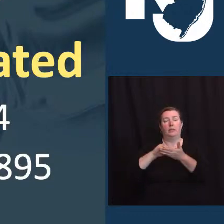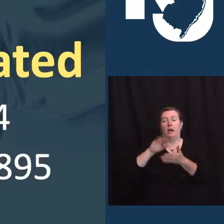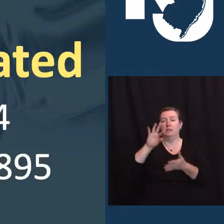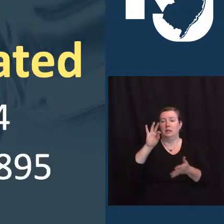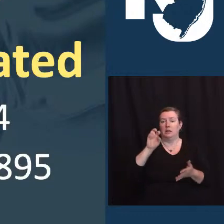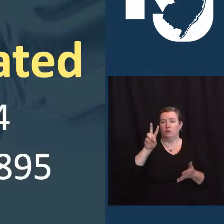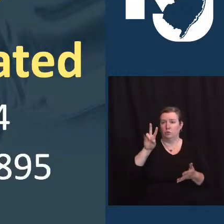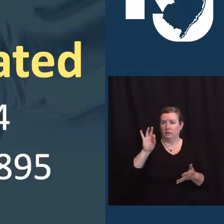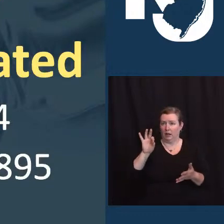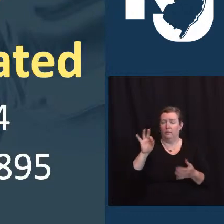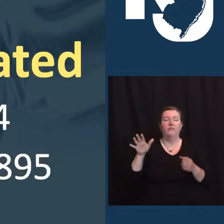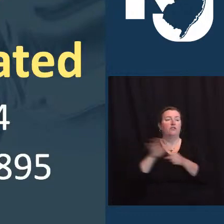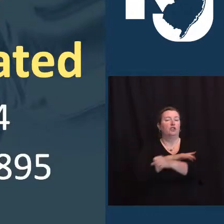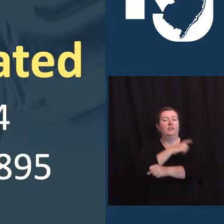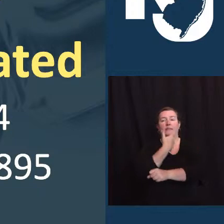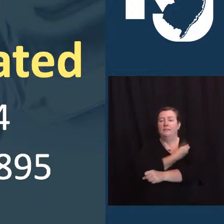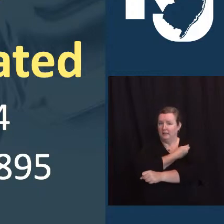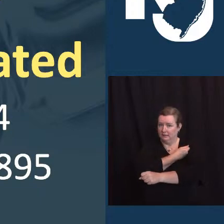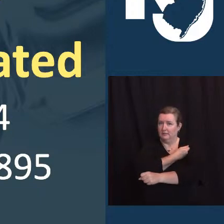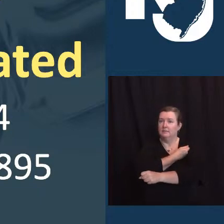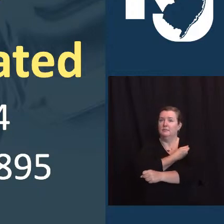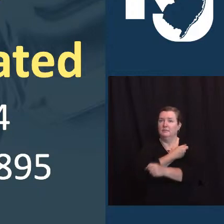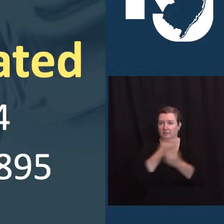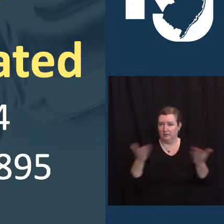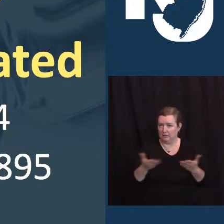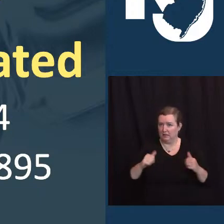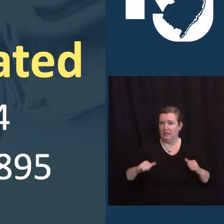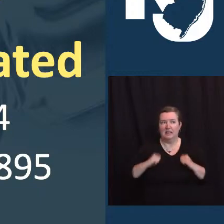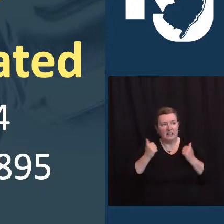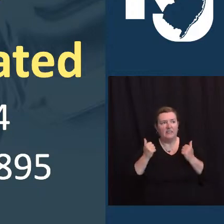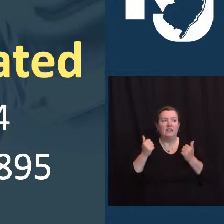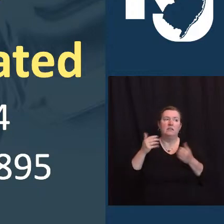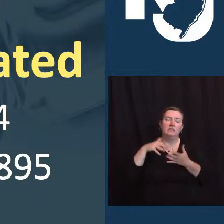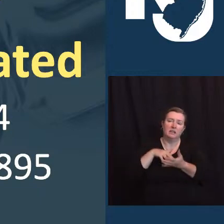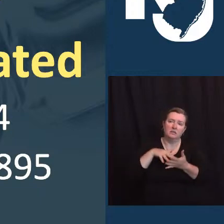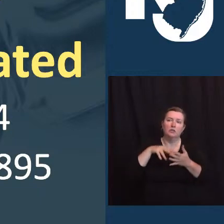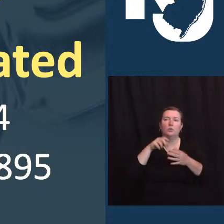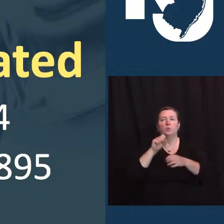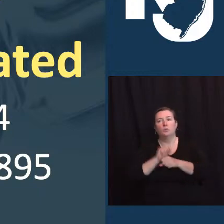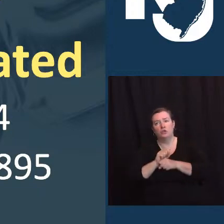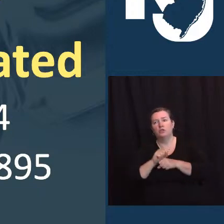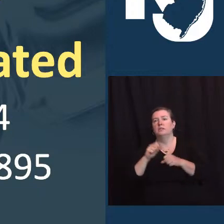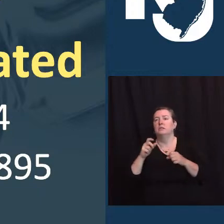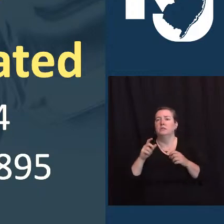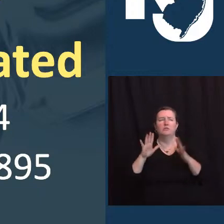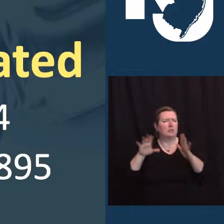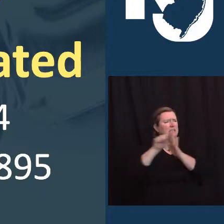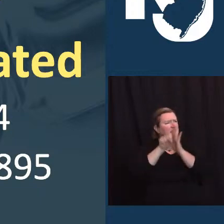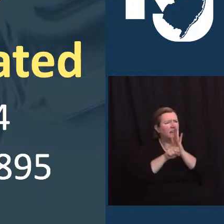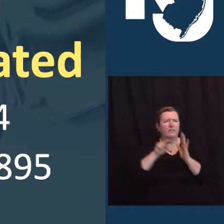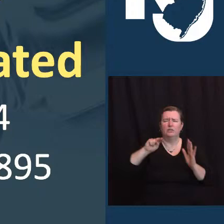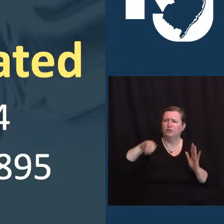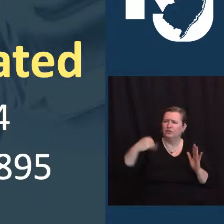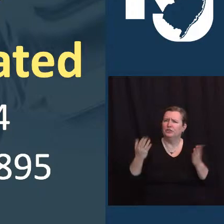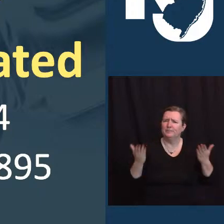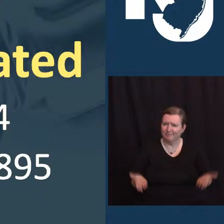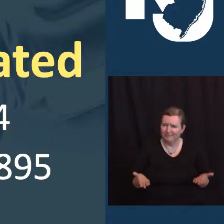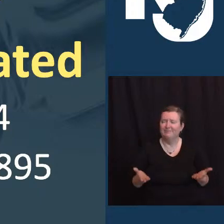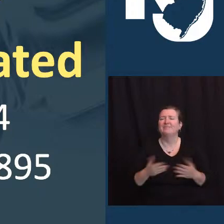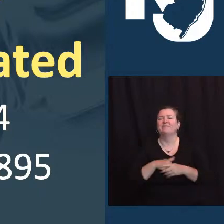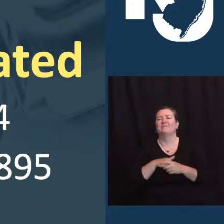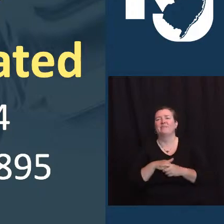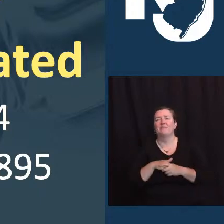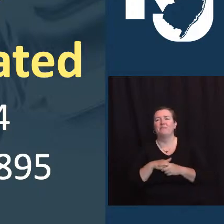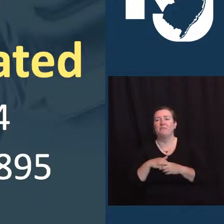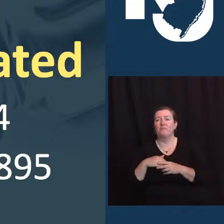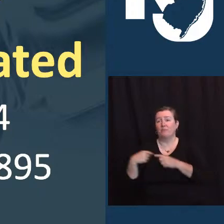5,066,929 fully vaccinated individuals who live, work, or study in the great state of New Jersey. Over the past week, since we were last